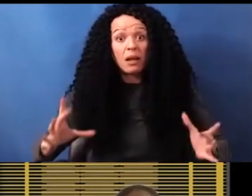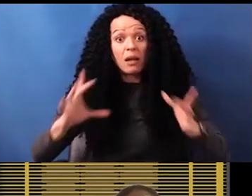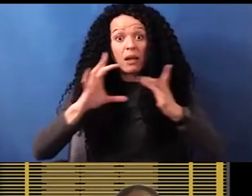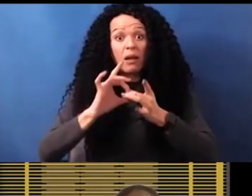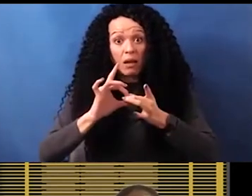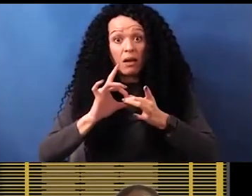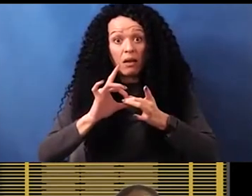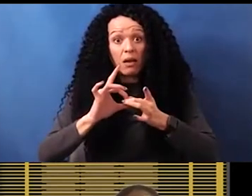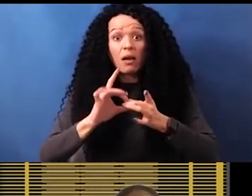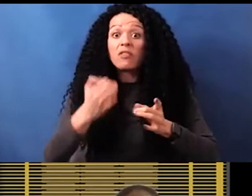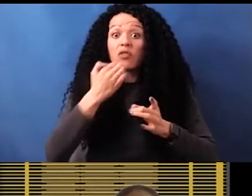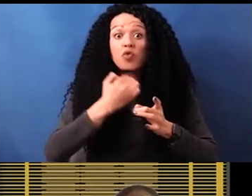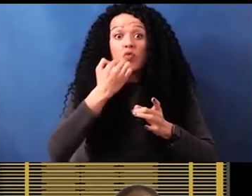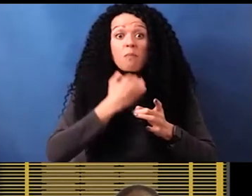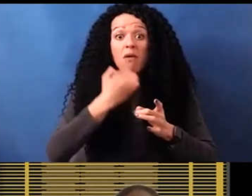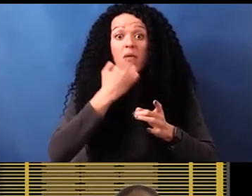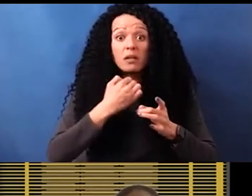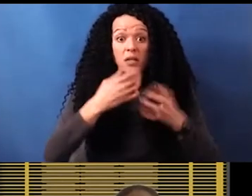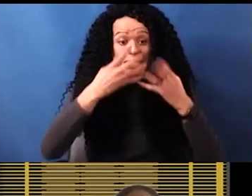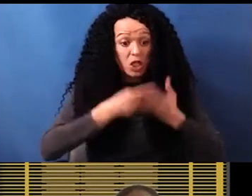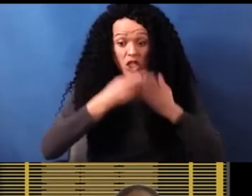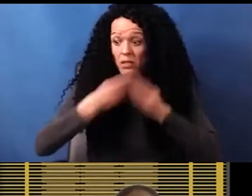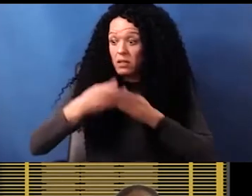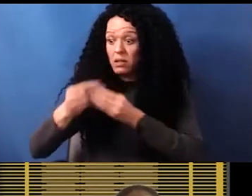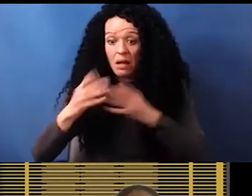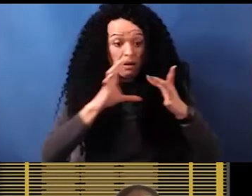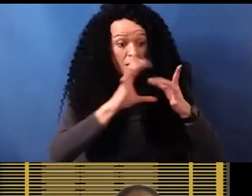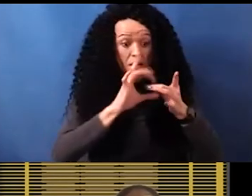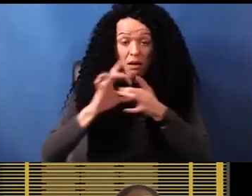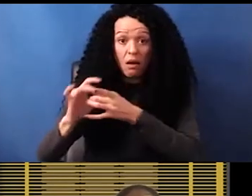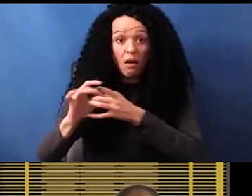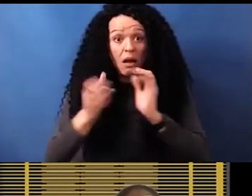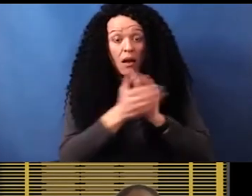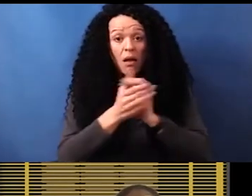its numerical quantities.